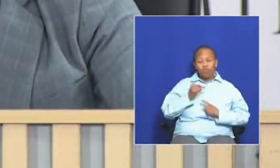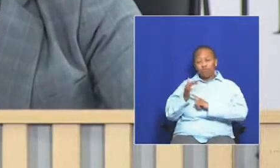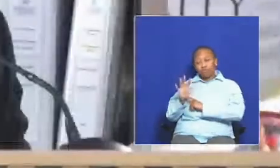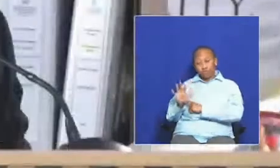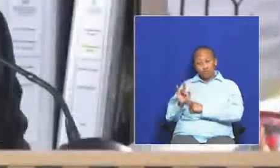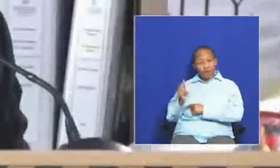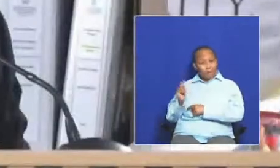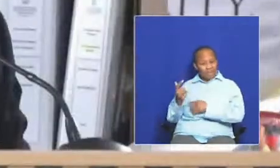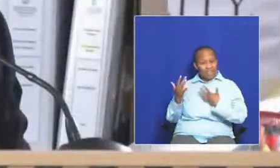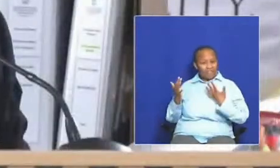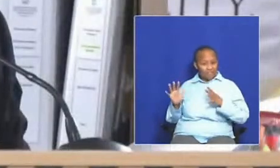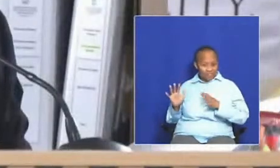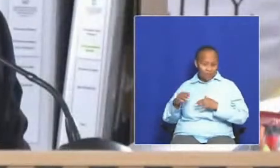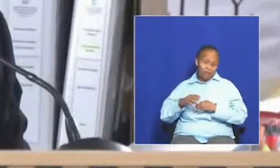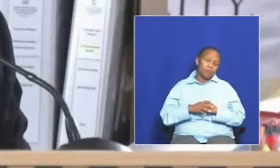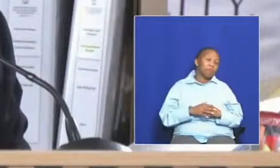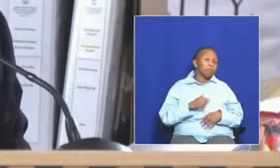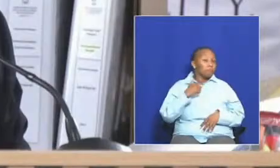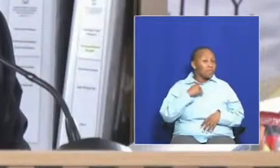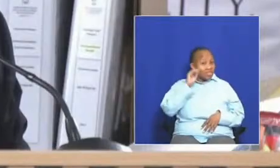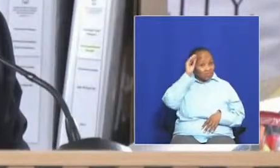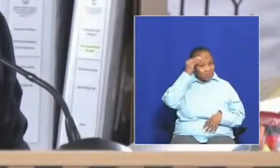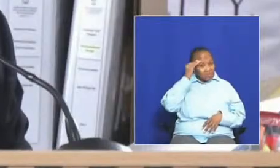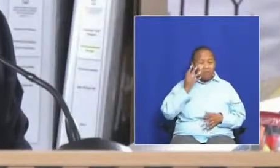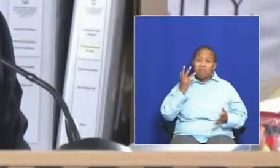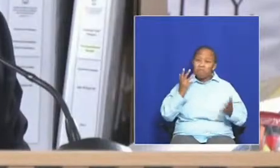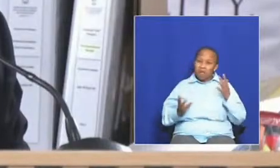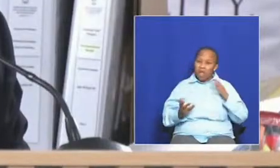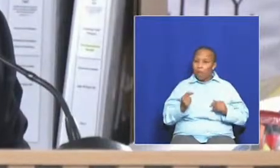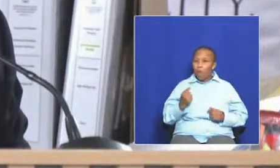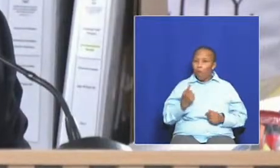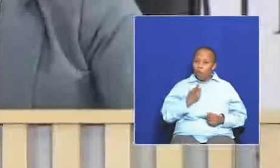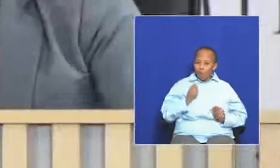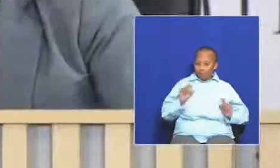one of them said to you about sharing the proof of payment?